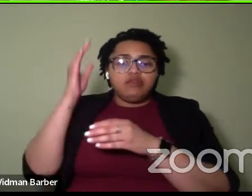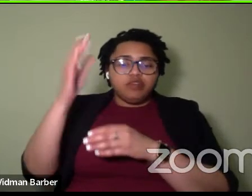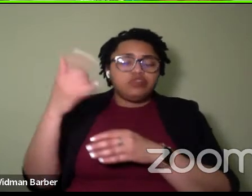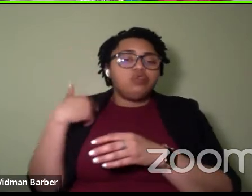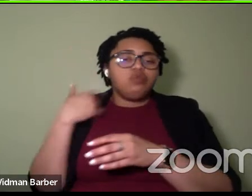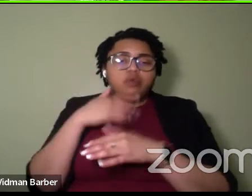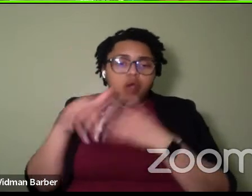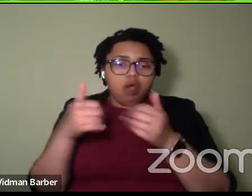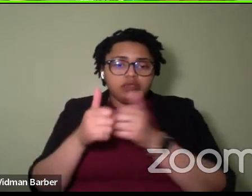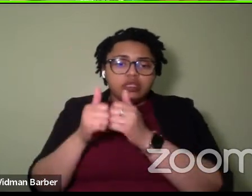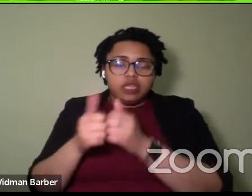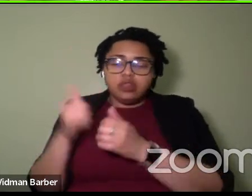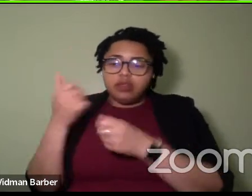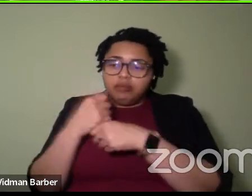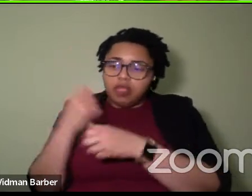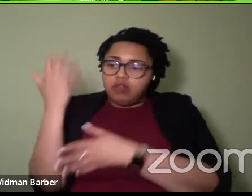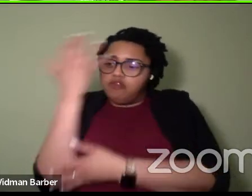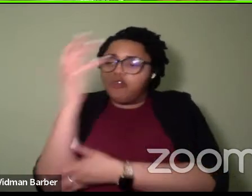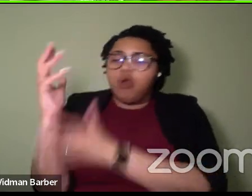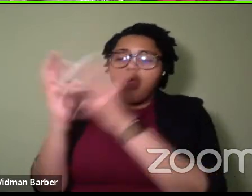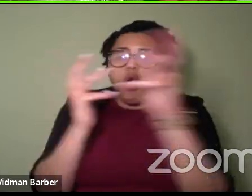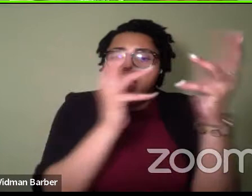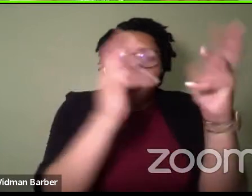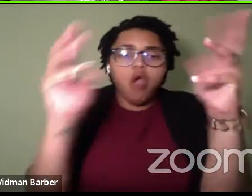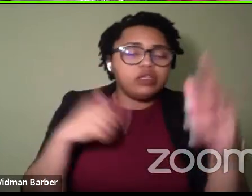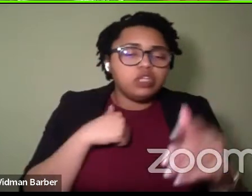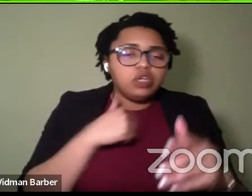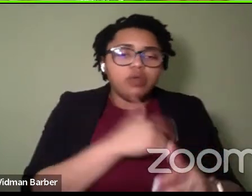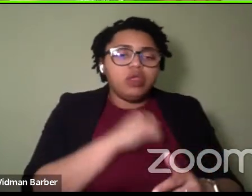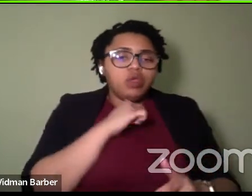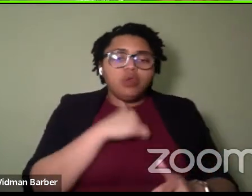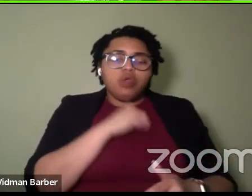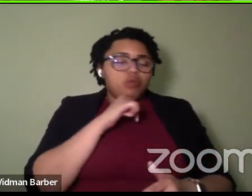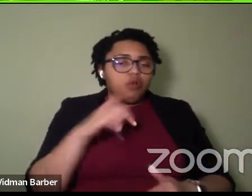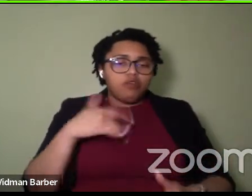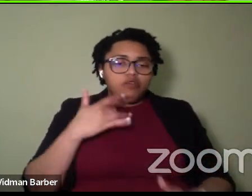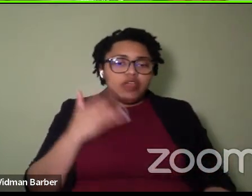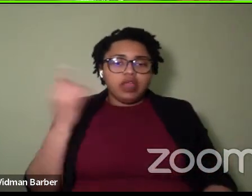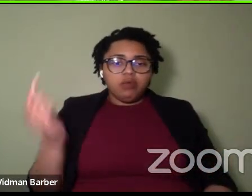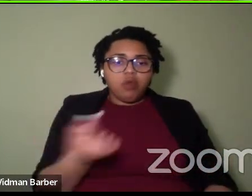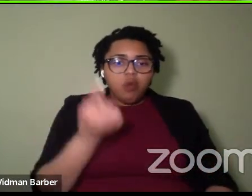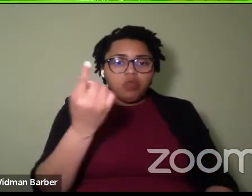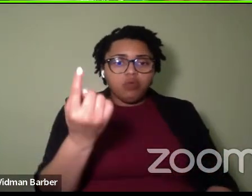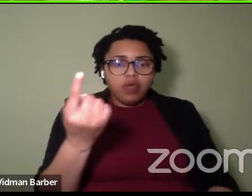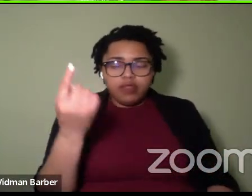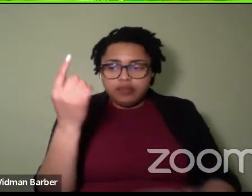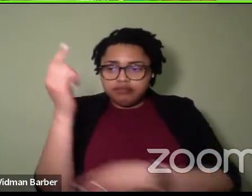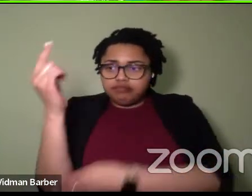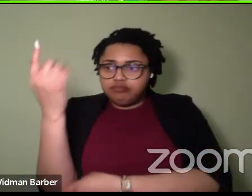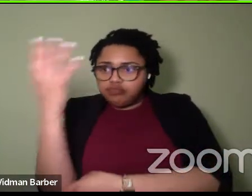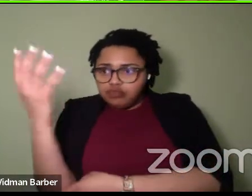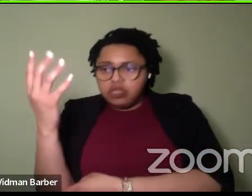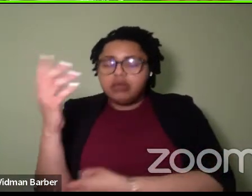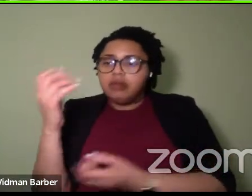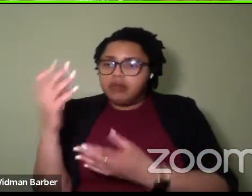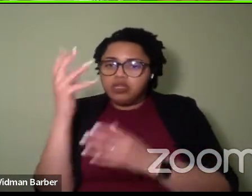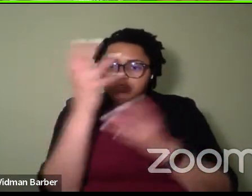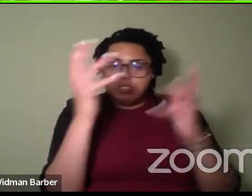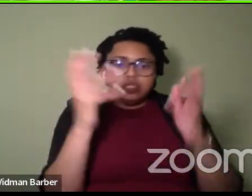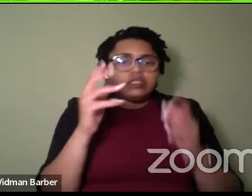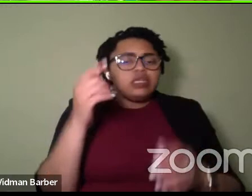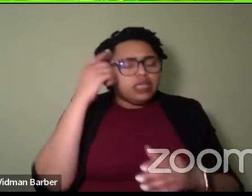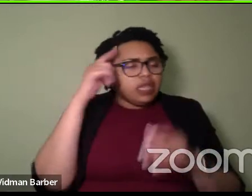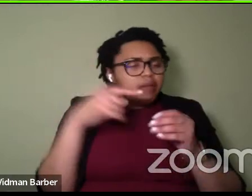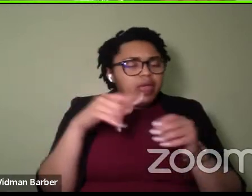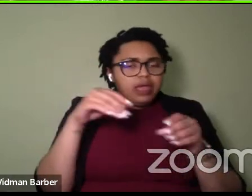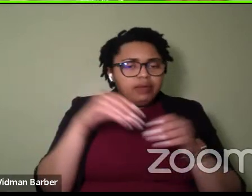the only ones. And right now, many of us, we can see ourselves as baby trees. And like, for instance, in Iowa, right, being the only baby tree there. But